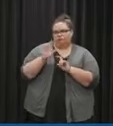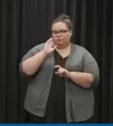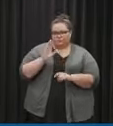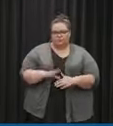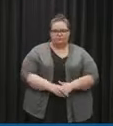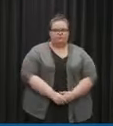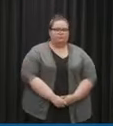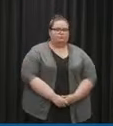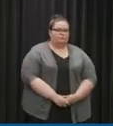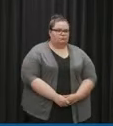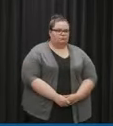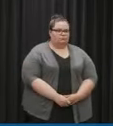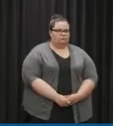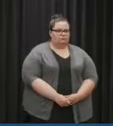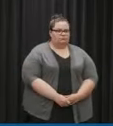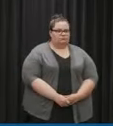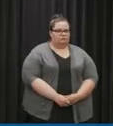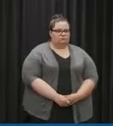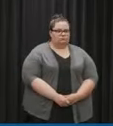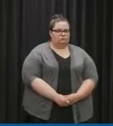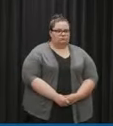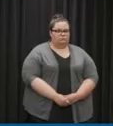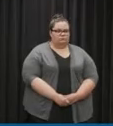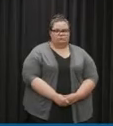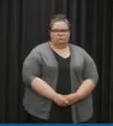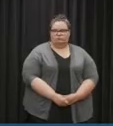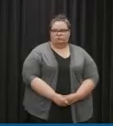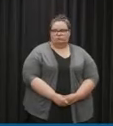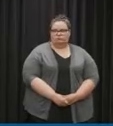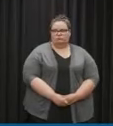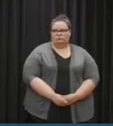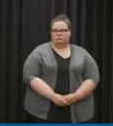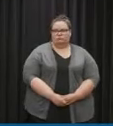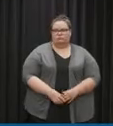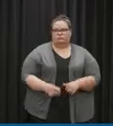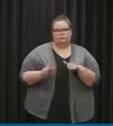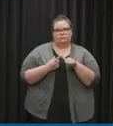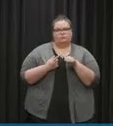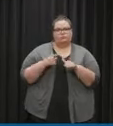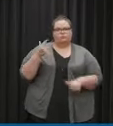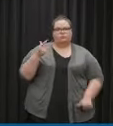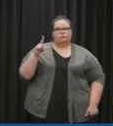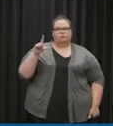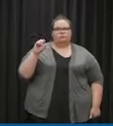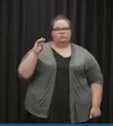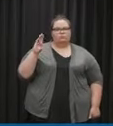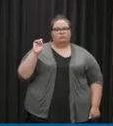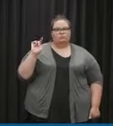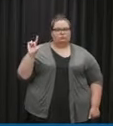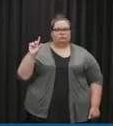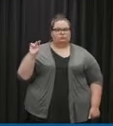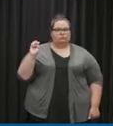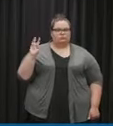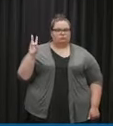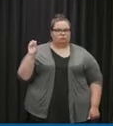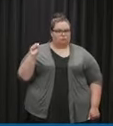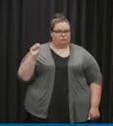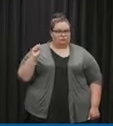ask your questions in the language of your choice. Tim Rozelle, Global News. Your question,